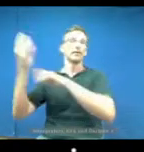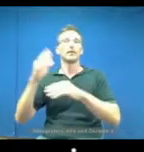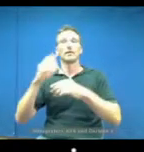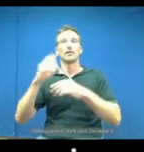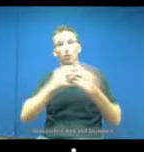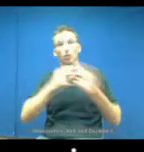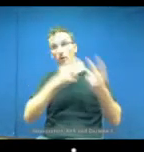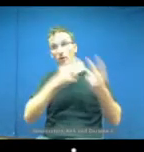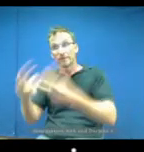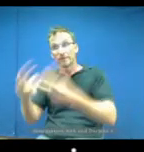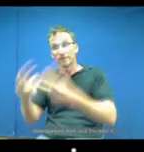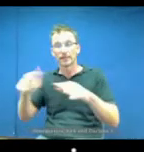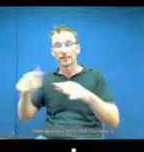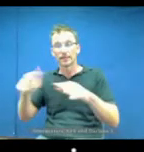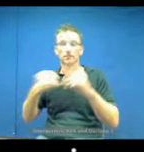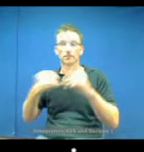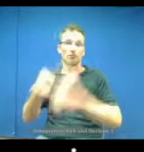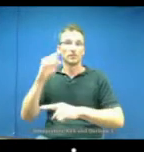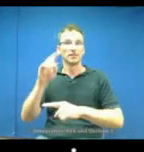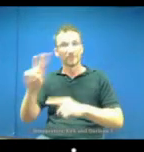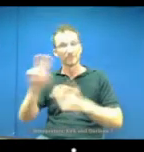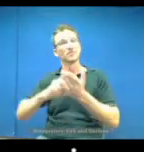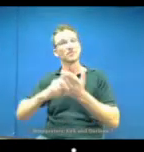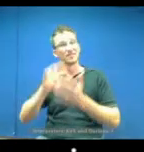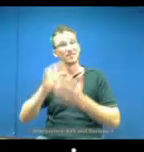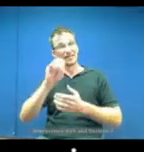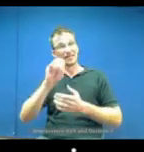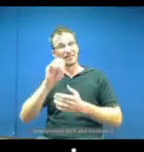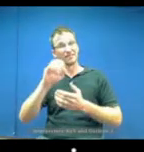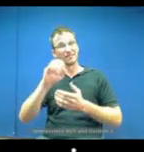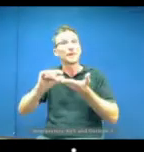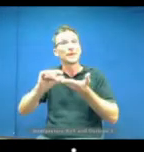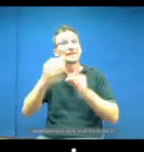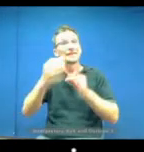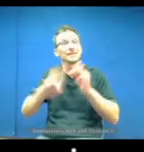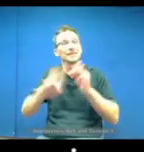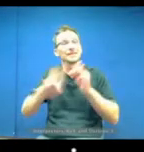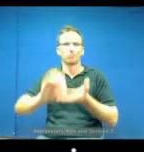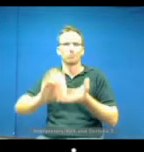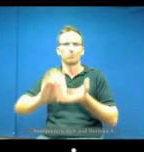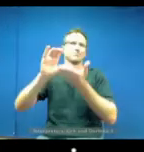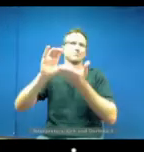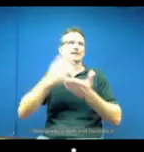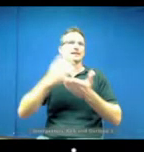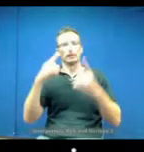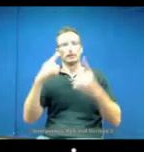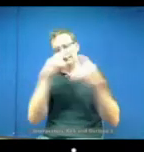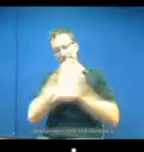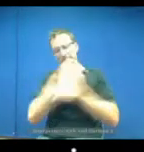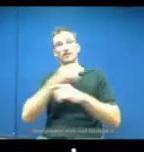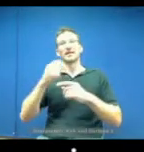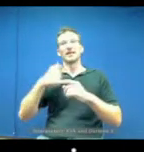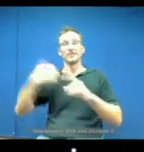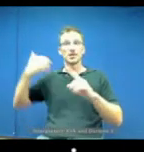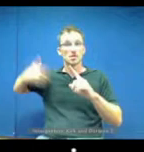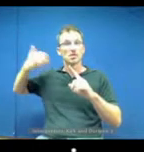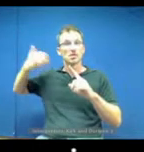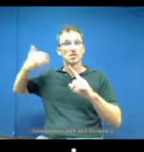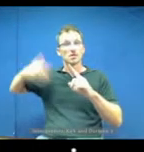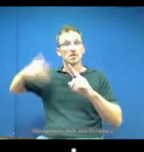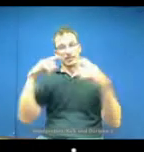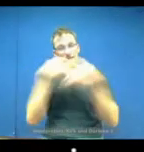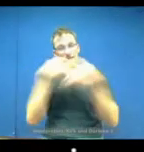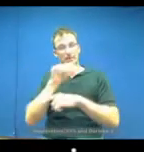files can be kind of extensive. When they're that extensive, though, there's usually an attorney. And that attorney can refer you to the